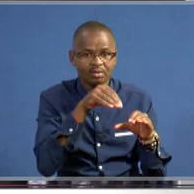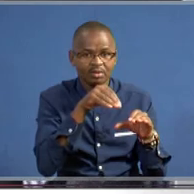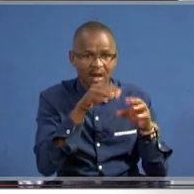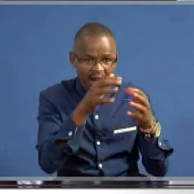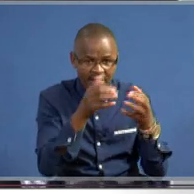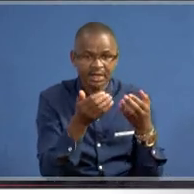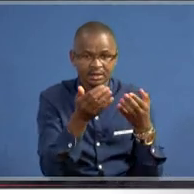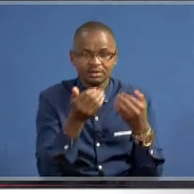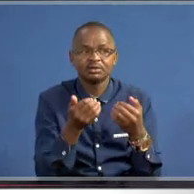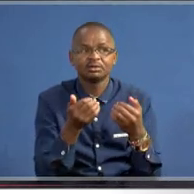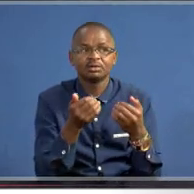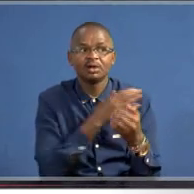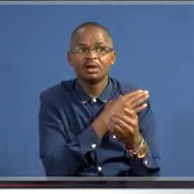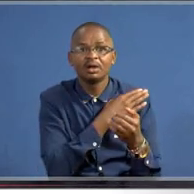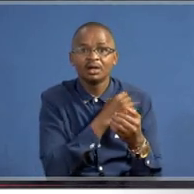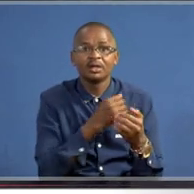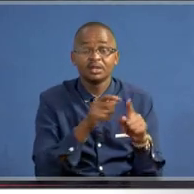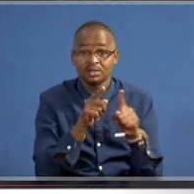tractor